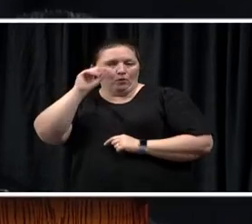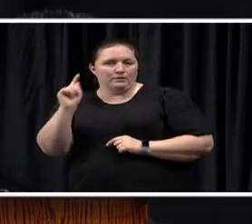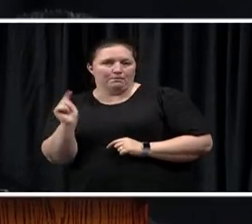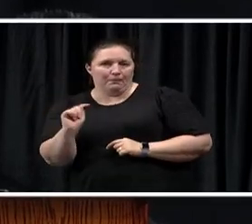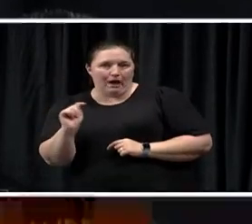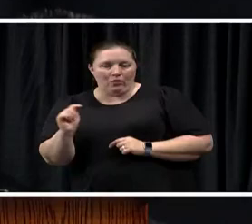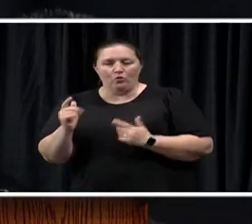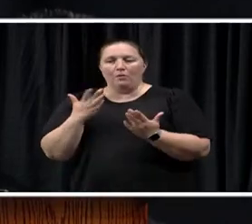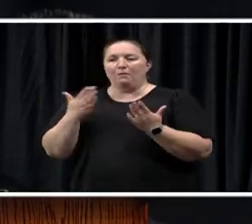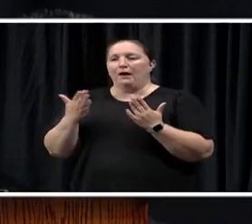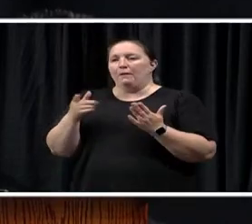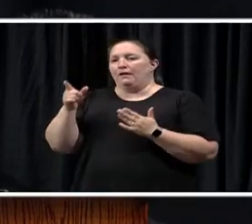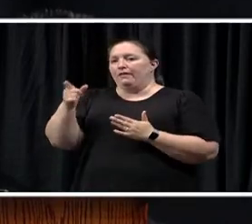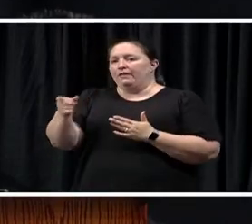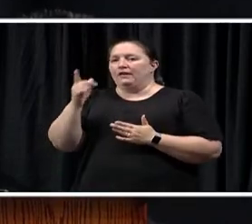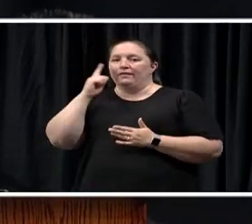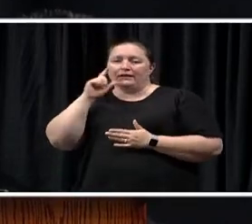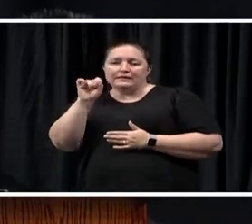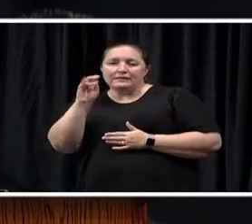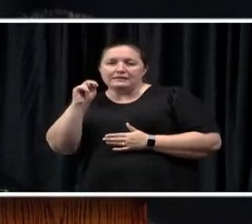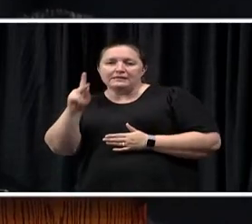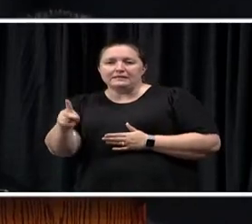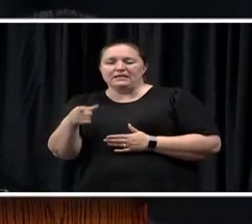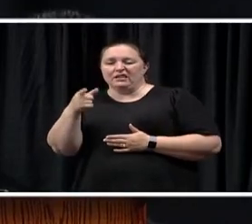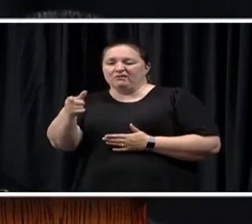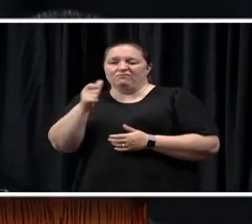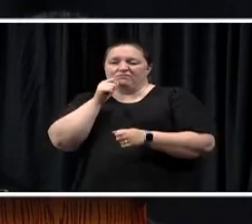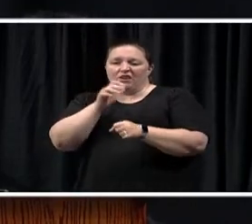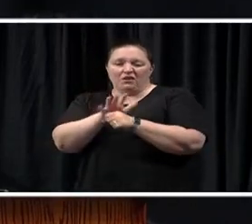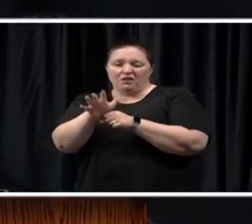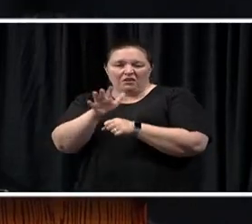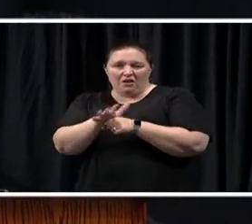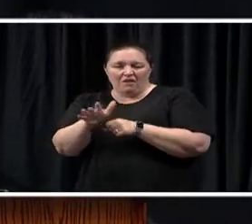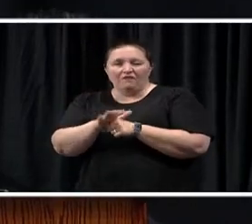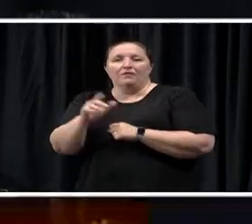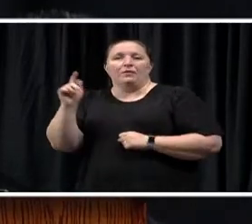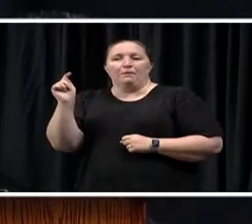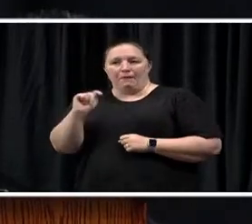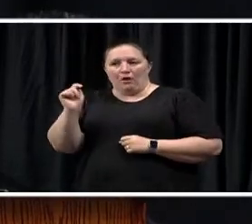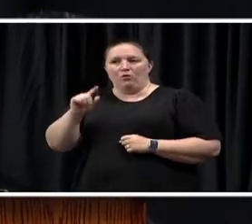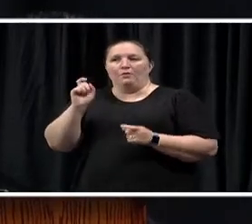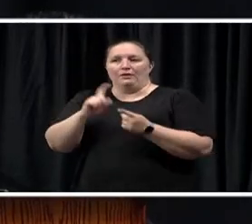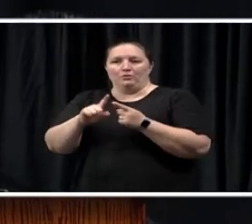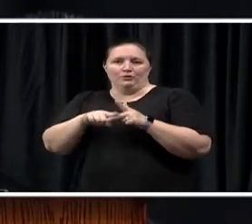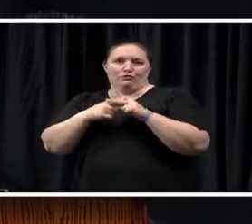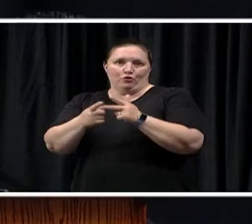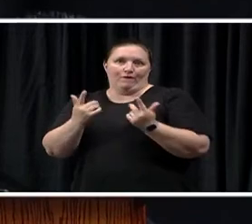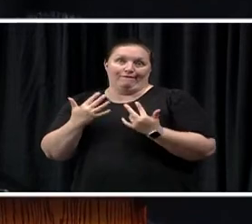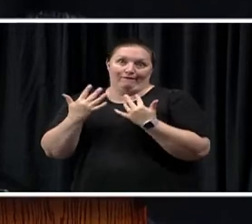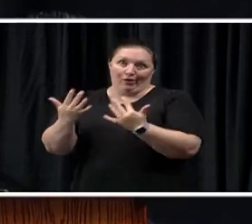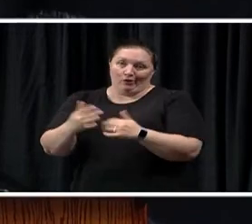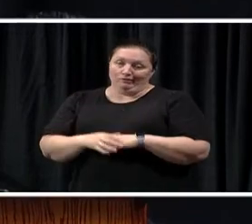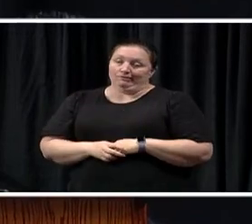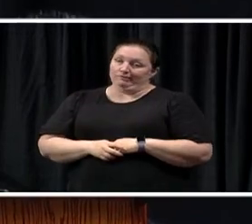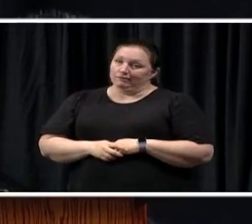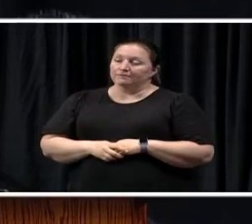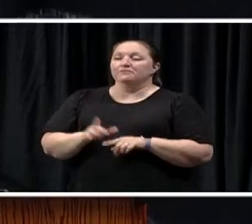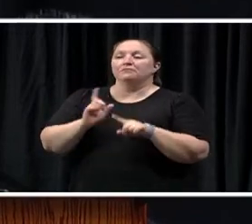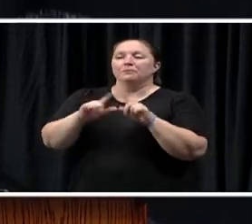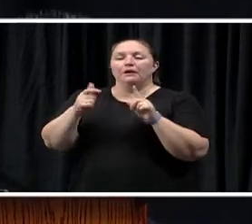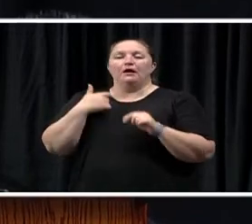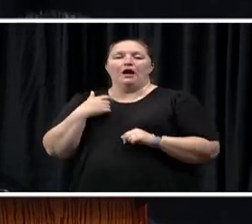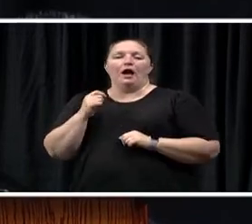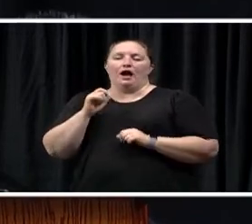Some of them may even decide that the sink itself simply is not enough. The bathroom must then also be set on fire. I can assure